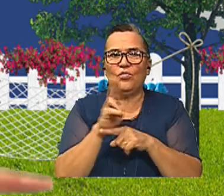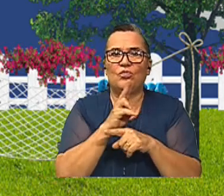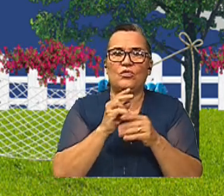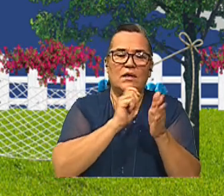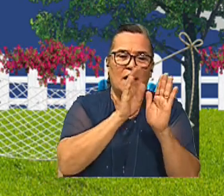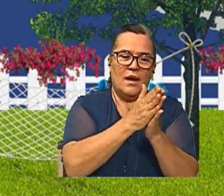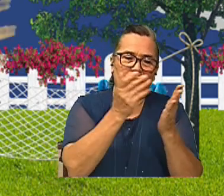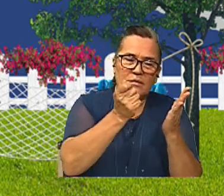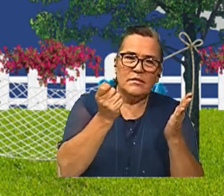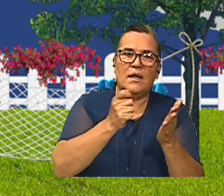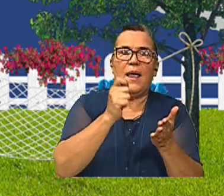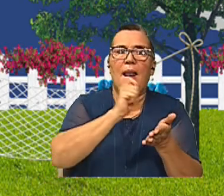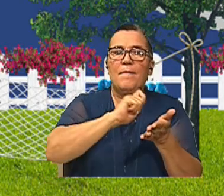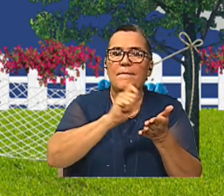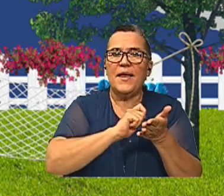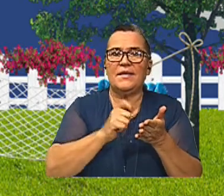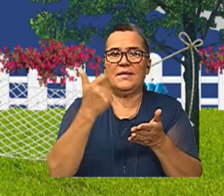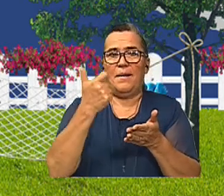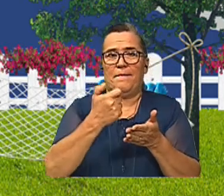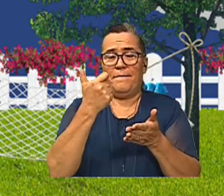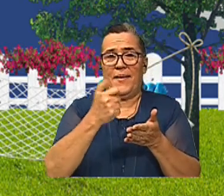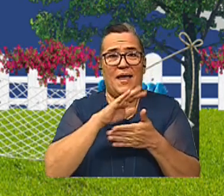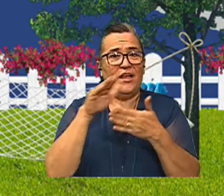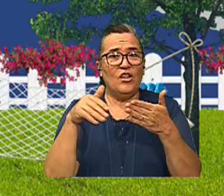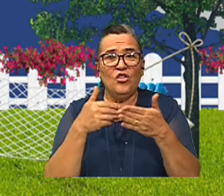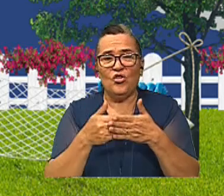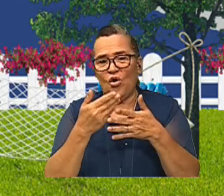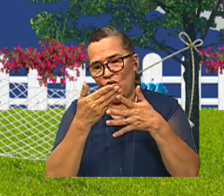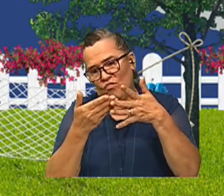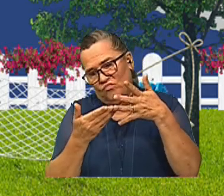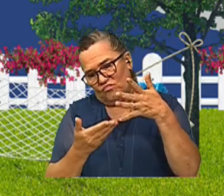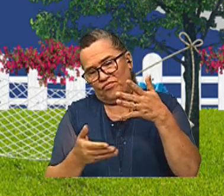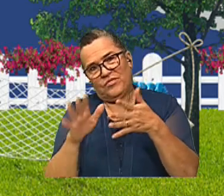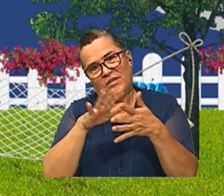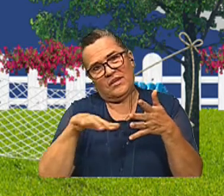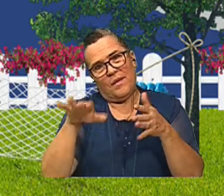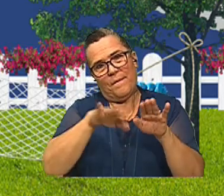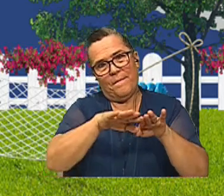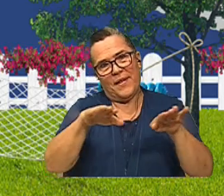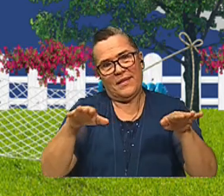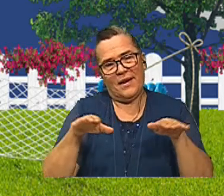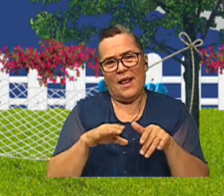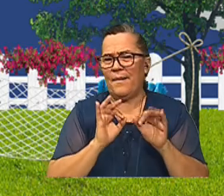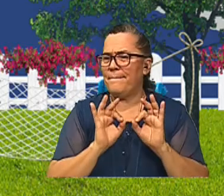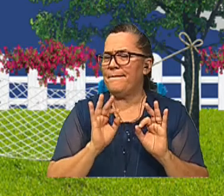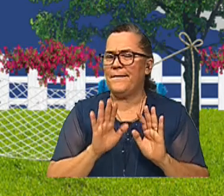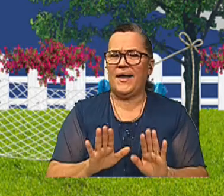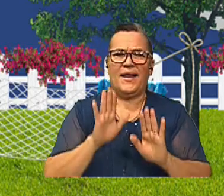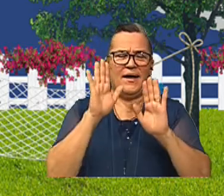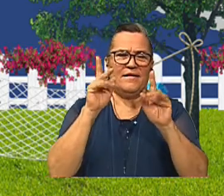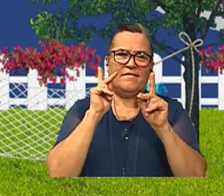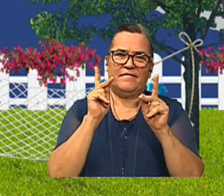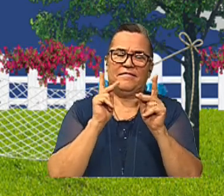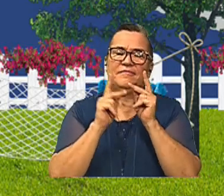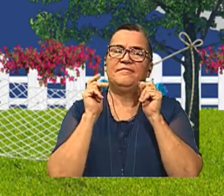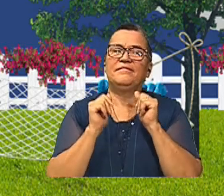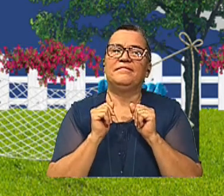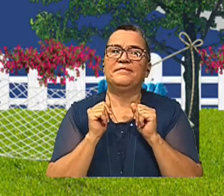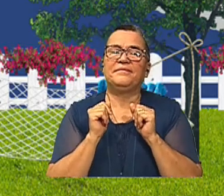notebook, the pencil, the pen, and all the rest of the materials. Perfect, perfect.